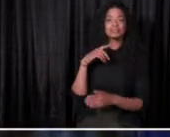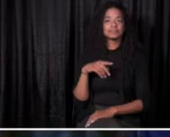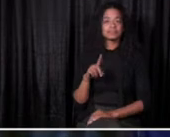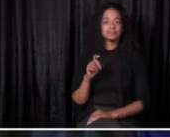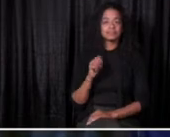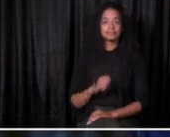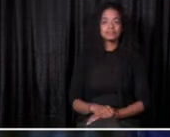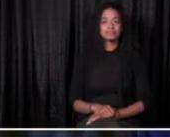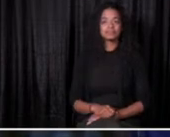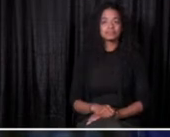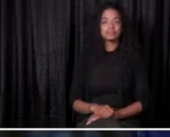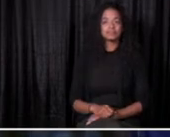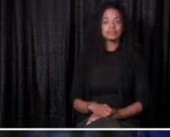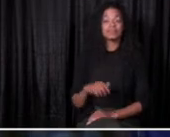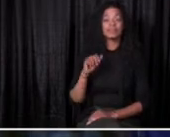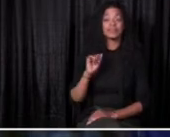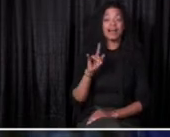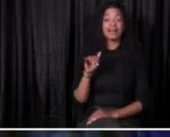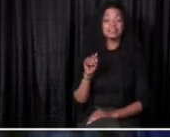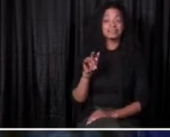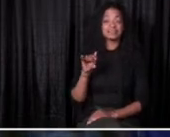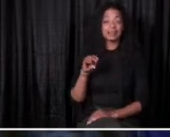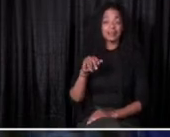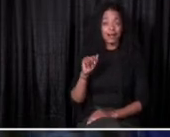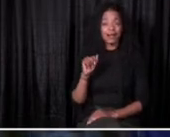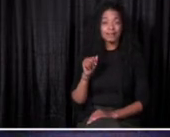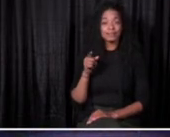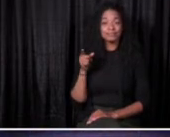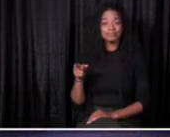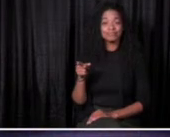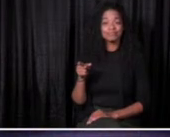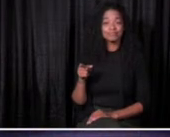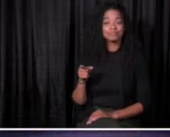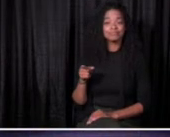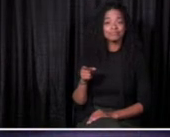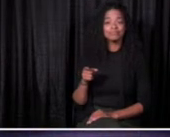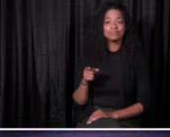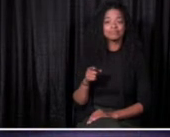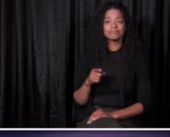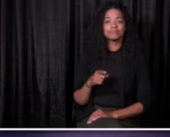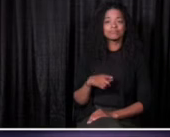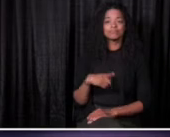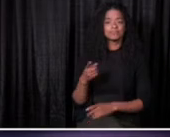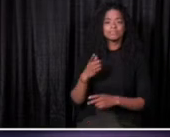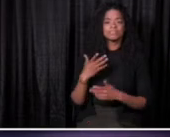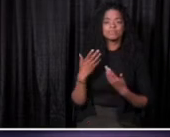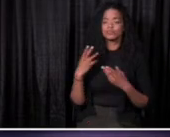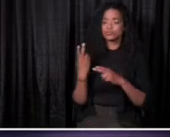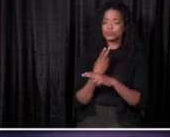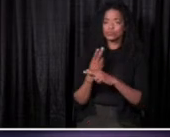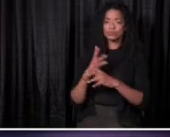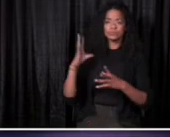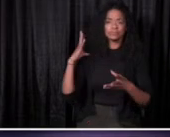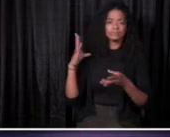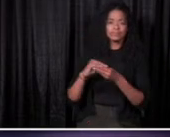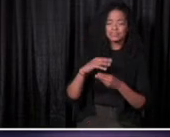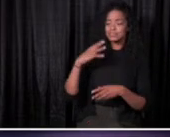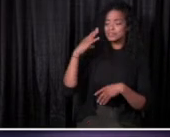Aliyah has used her difficult experience to help